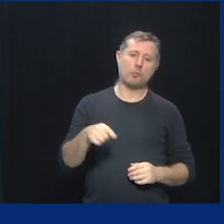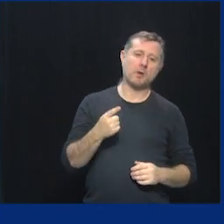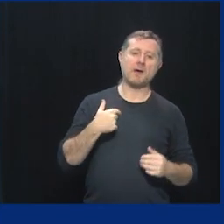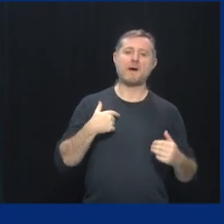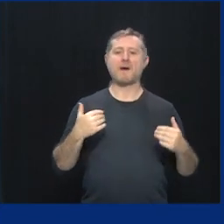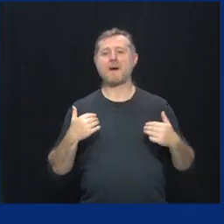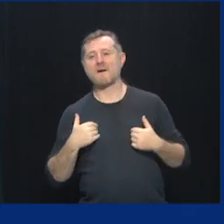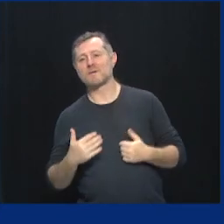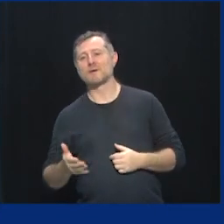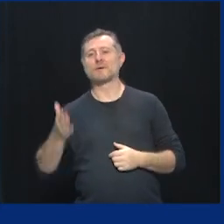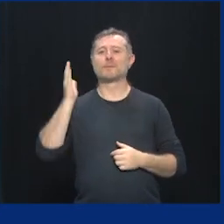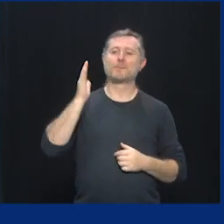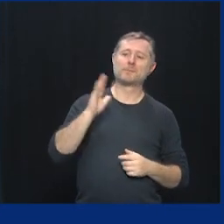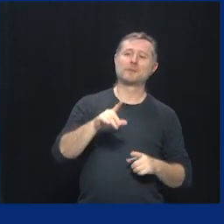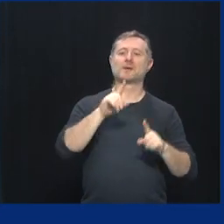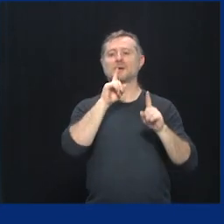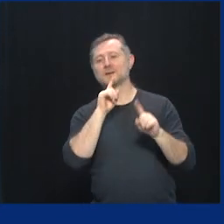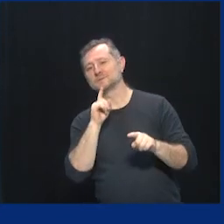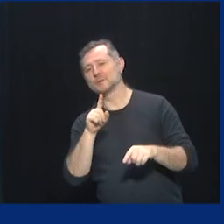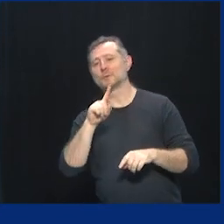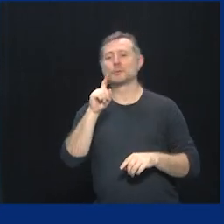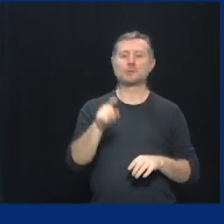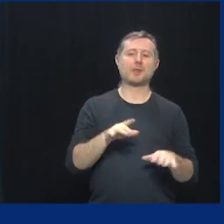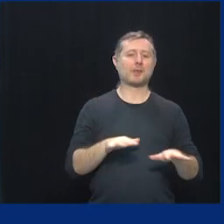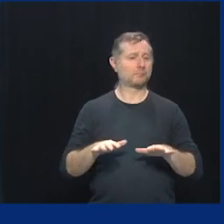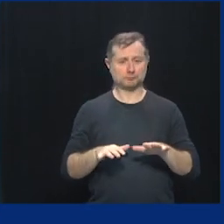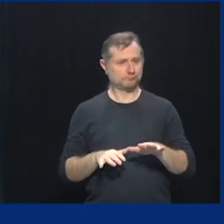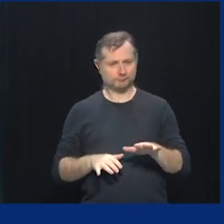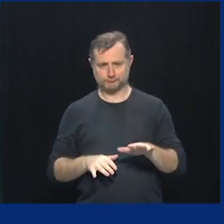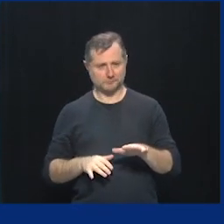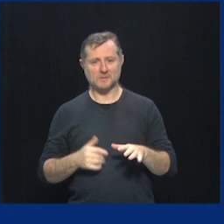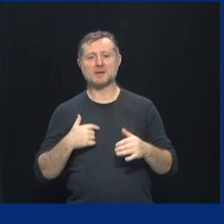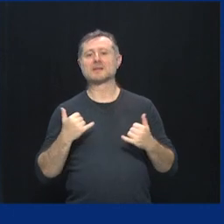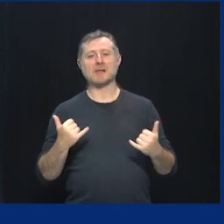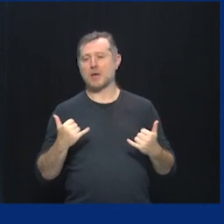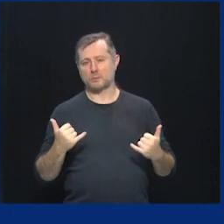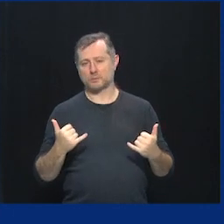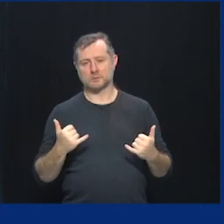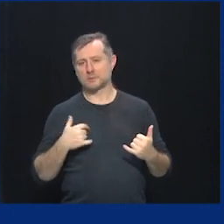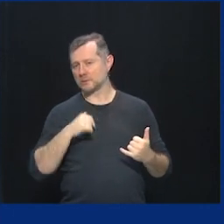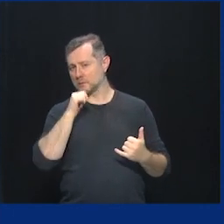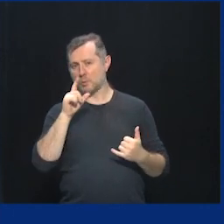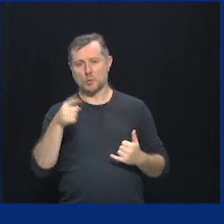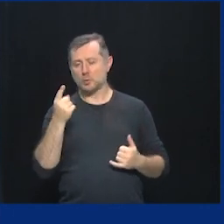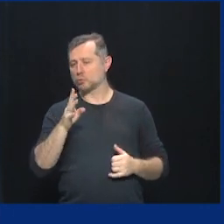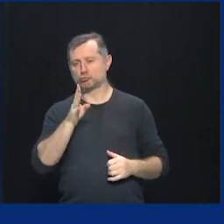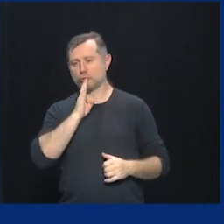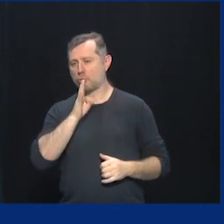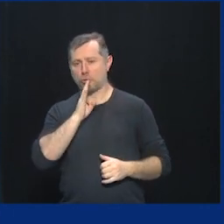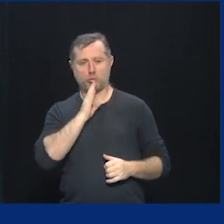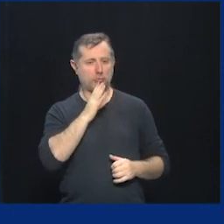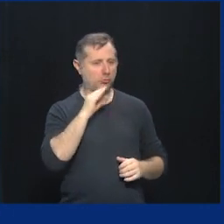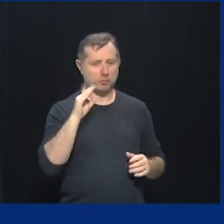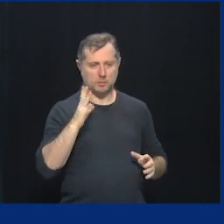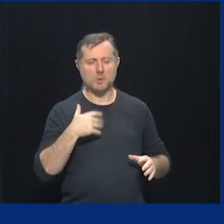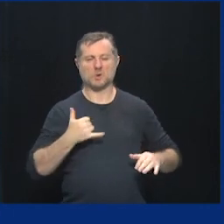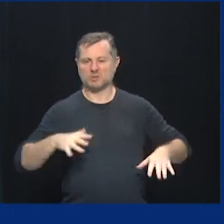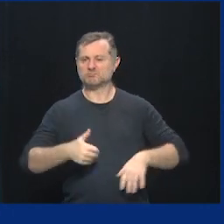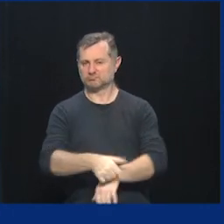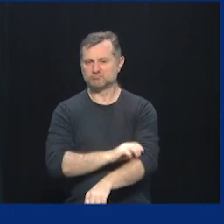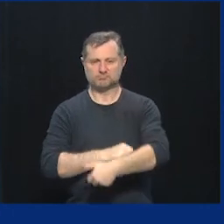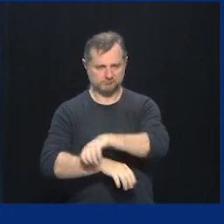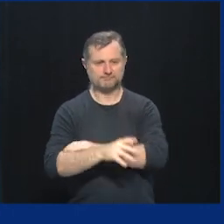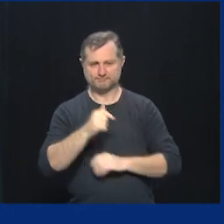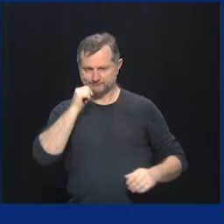answer questions, but I want to assure them it's not just about today, it's what we do tomorrow, the next day, and the next day. So you're going to